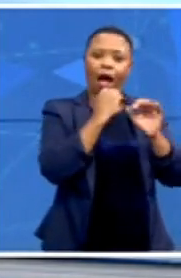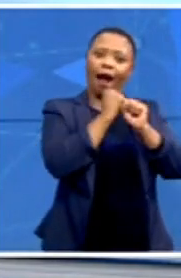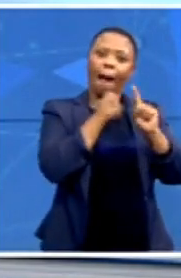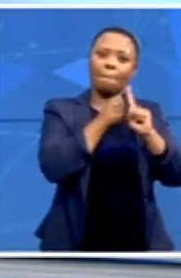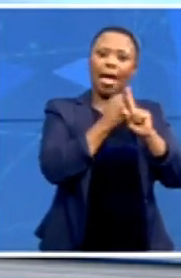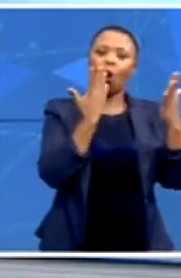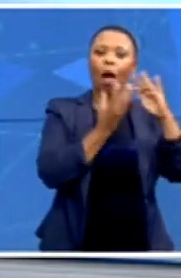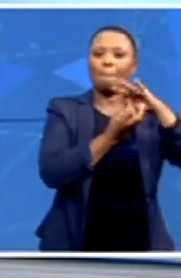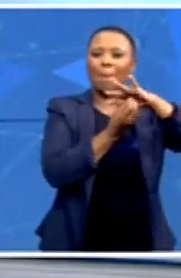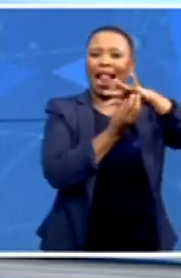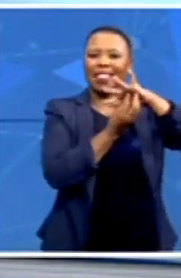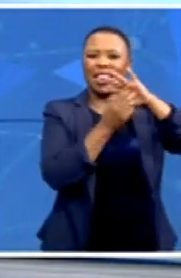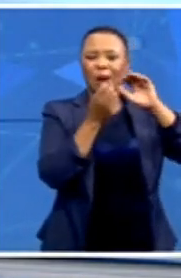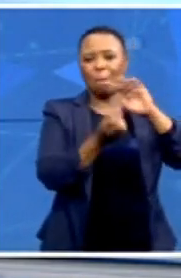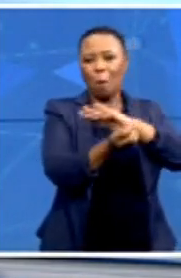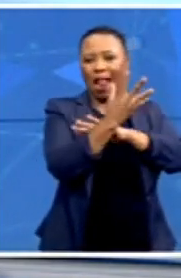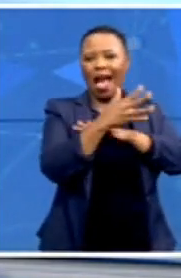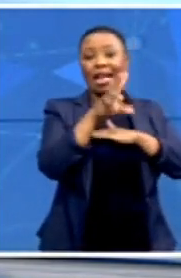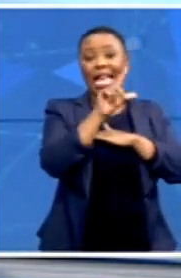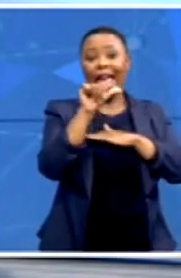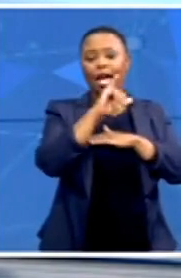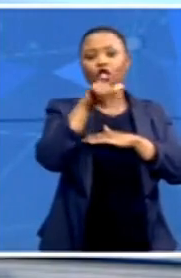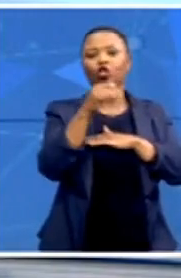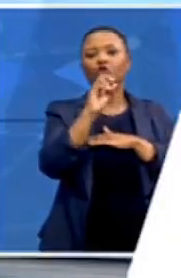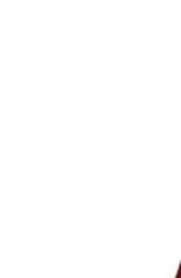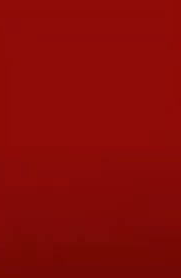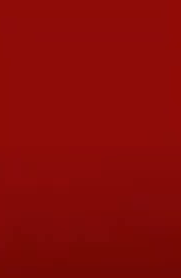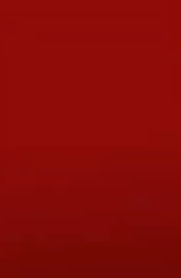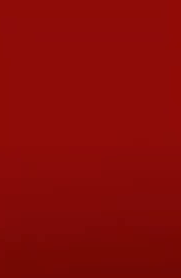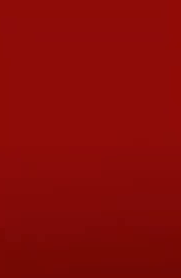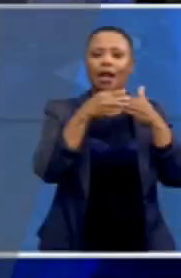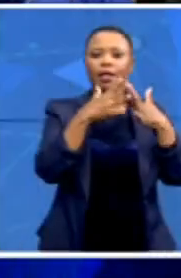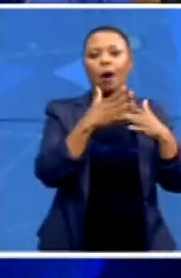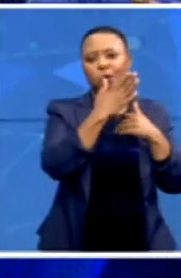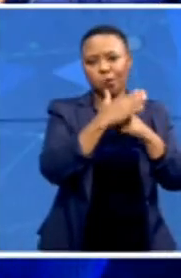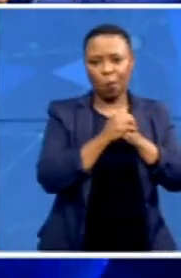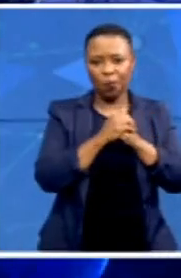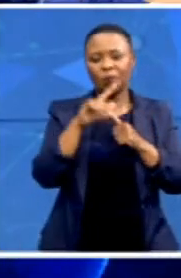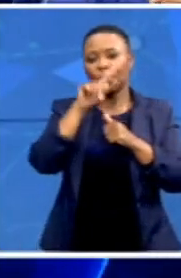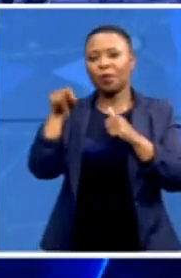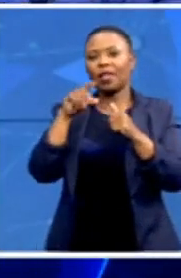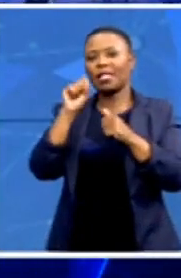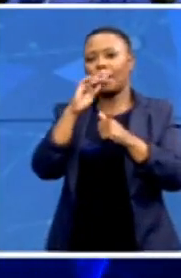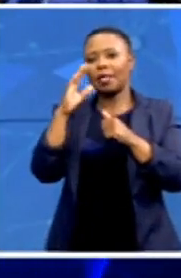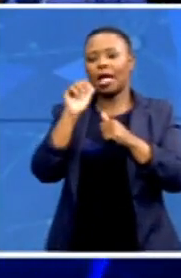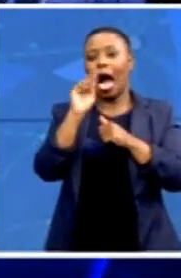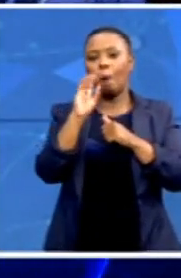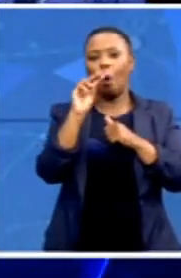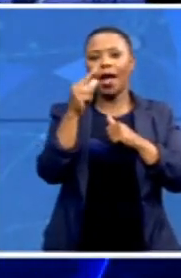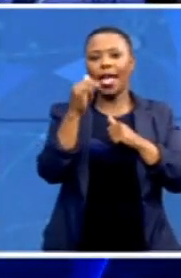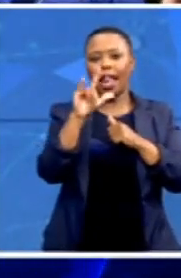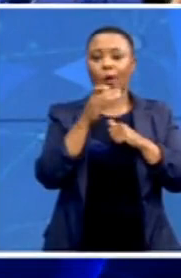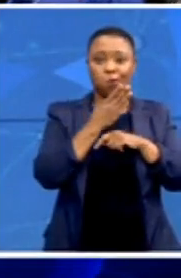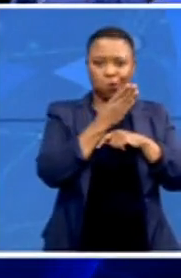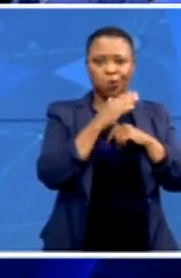leader, John Steenhuisen is there, but we also find our SABC News reporter, Abongile Dumako. Brother Dumako, very good morning to you. So I